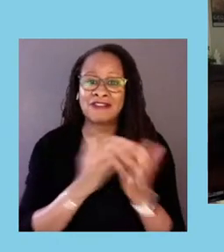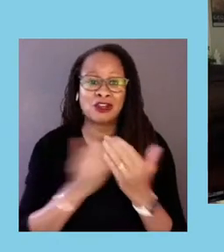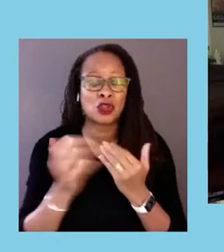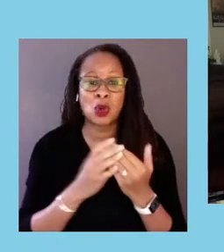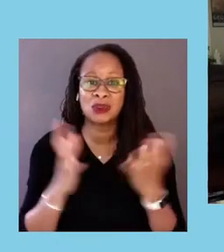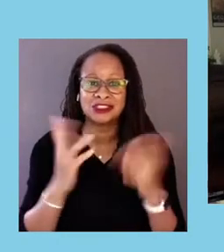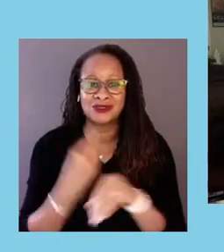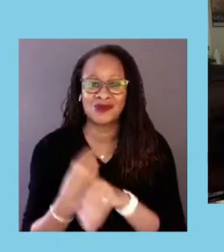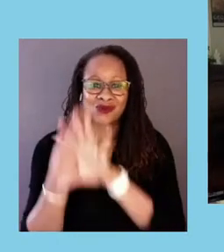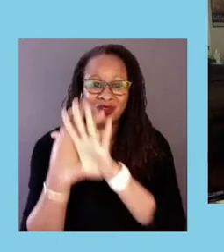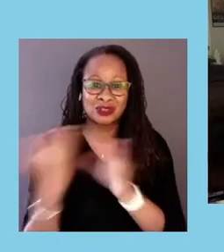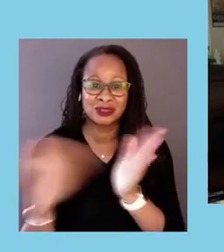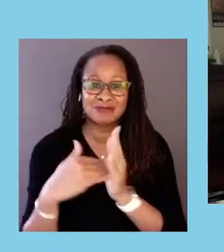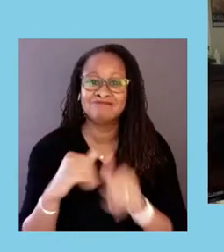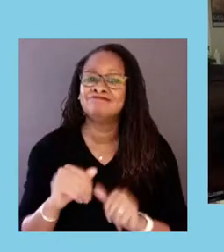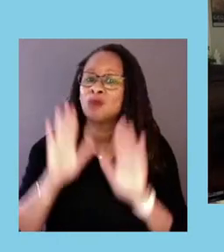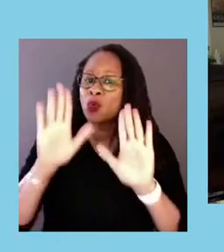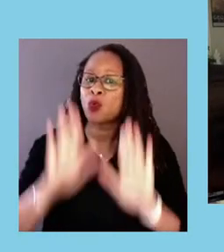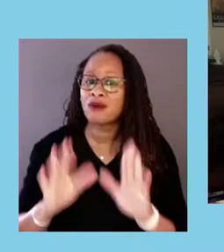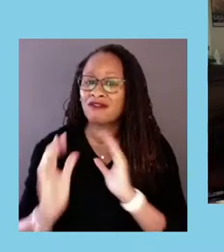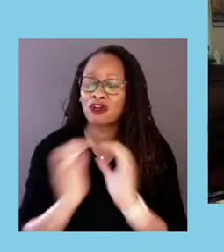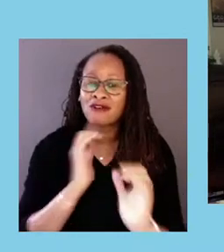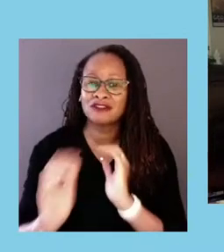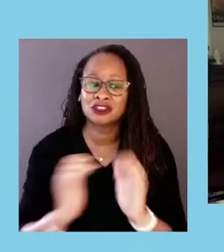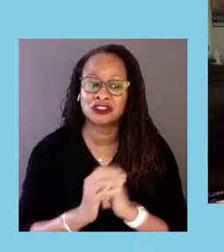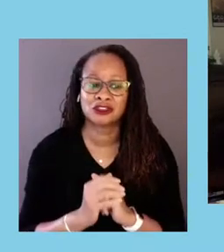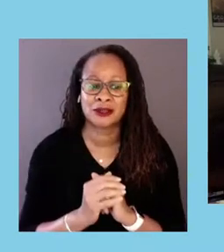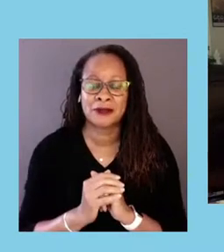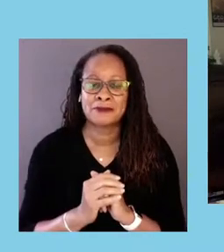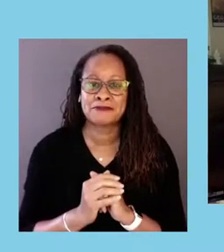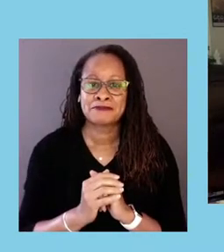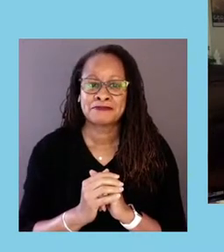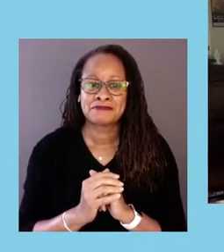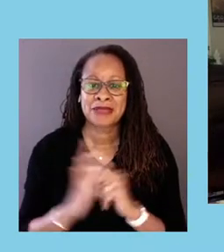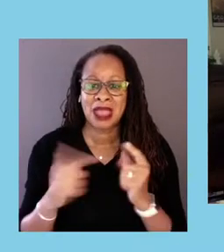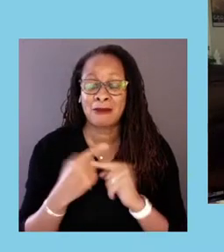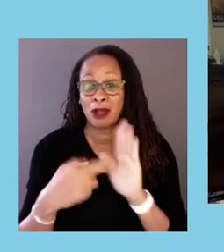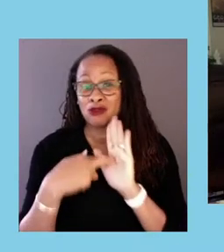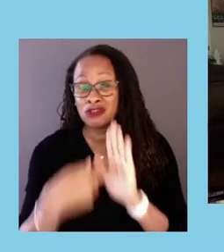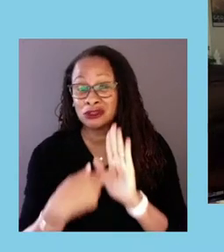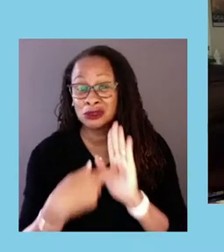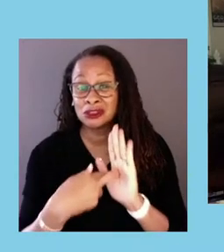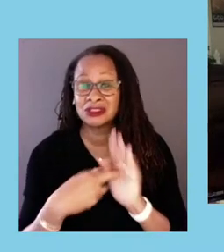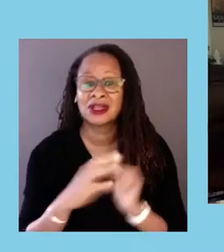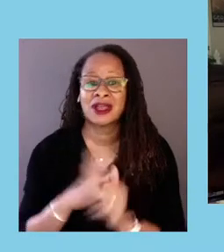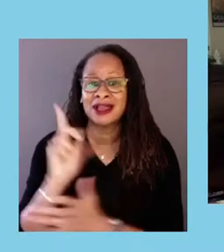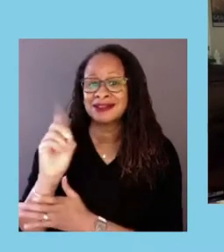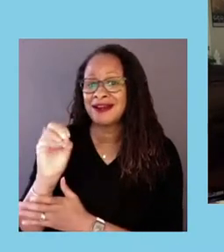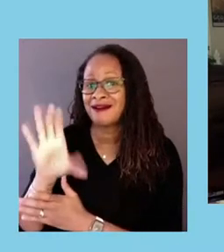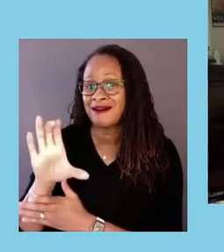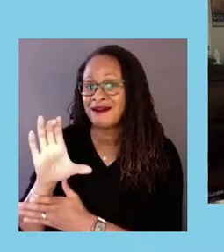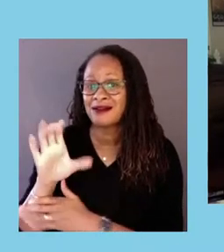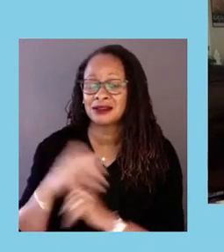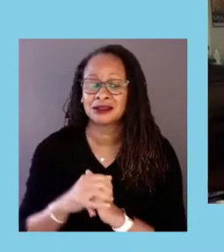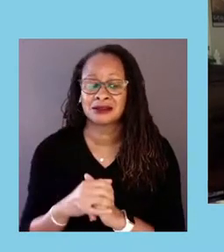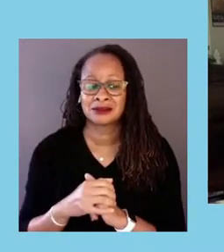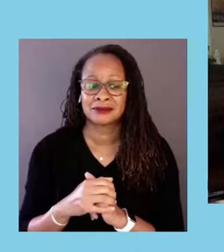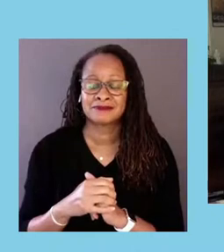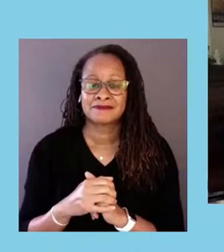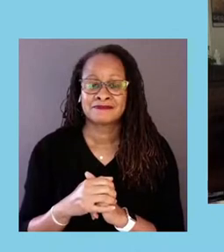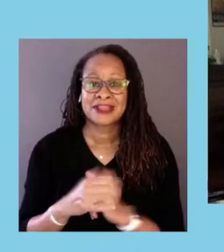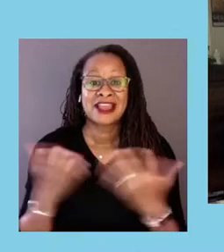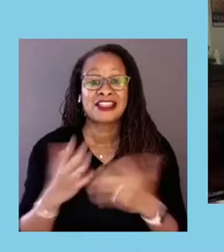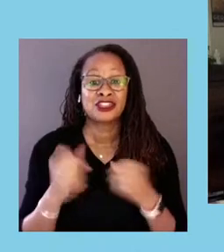This great conversation about representation, documentaries, and this year we had